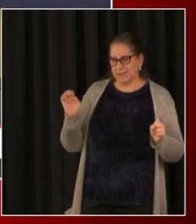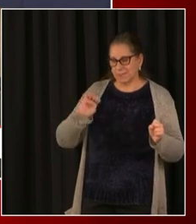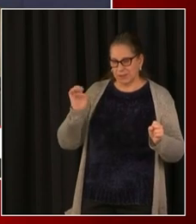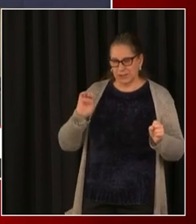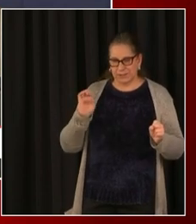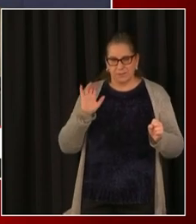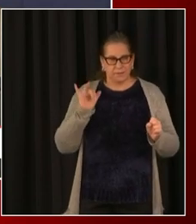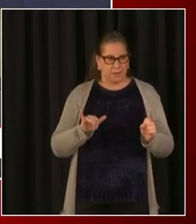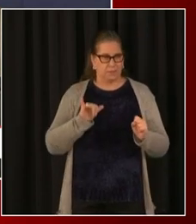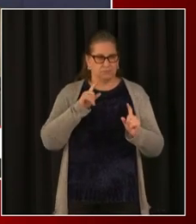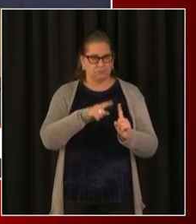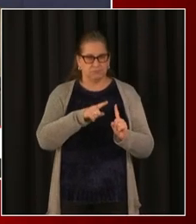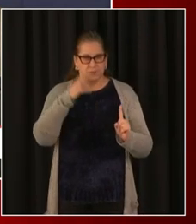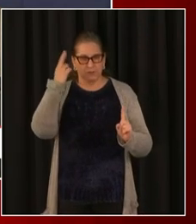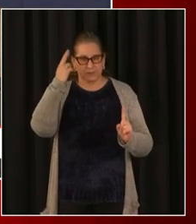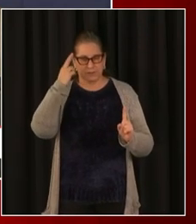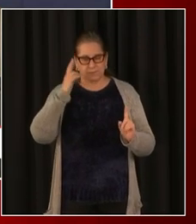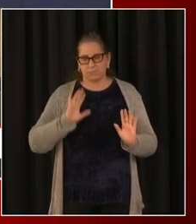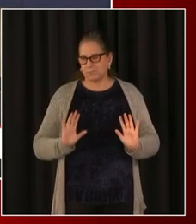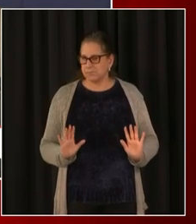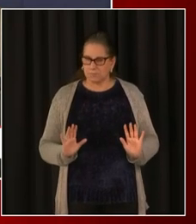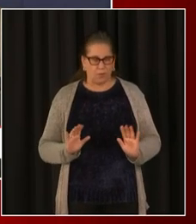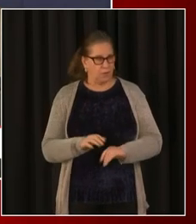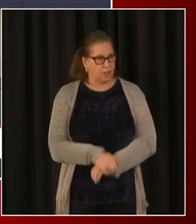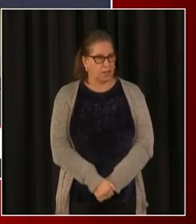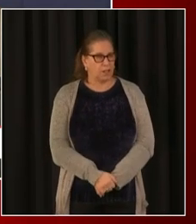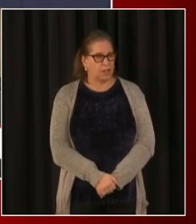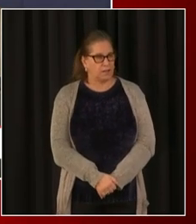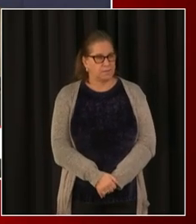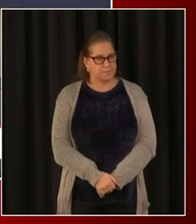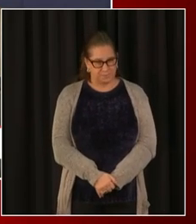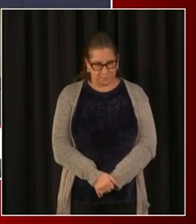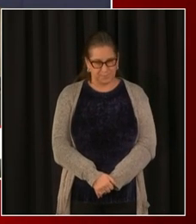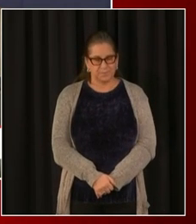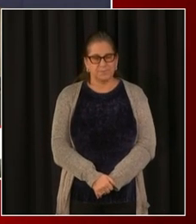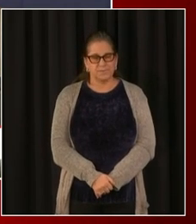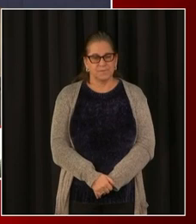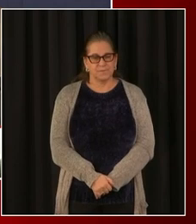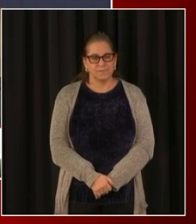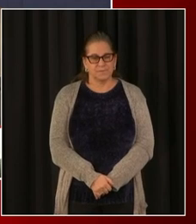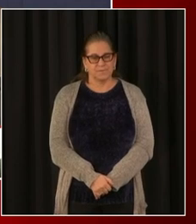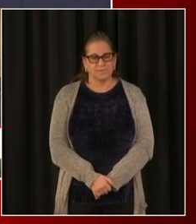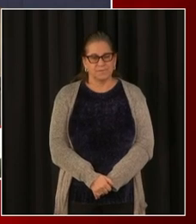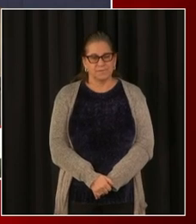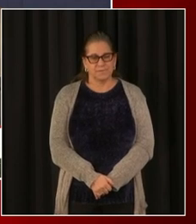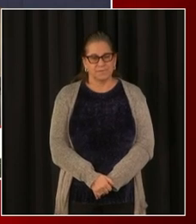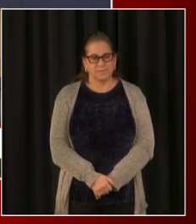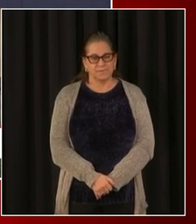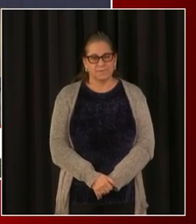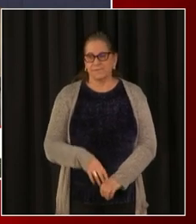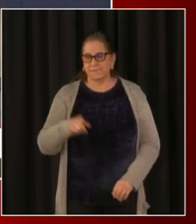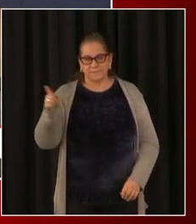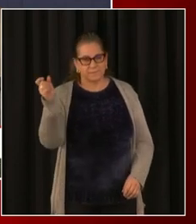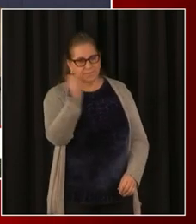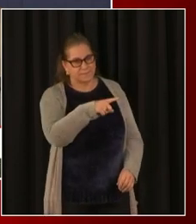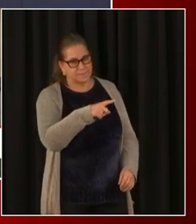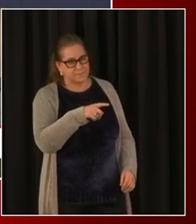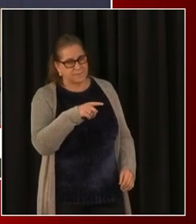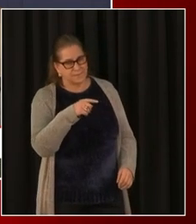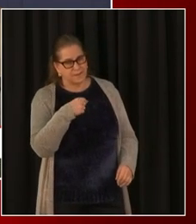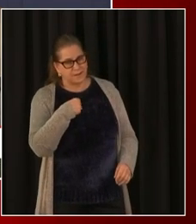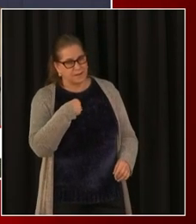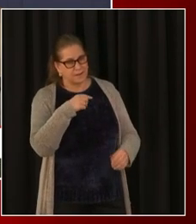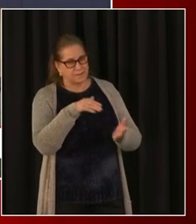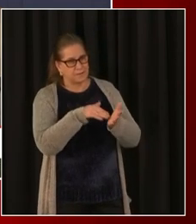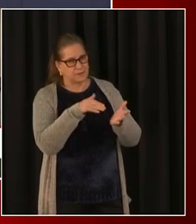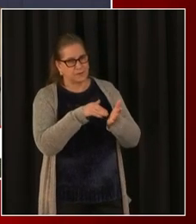latter. The latter. Thank you. Yes, okay. Yes, Julie. Dr. Nesbitt, you were just talking about how